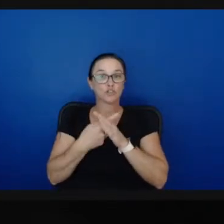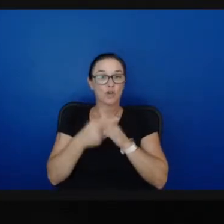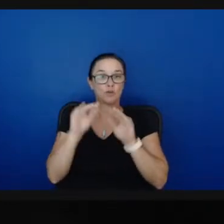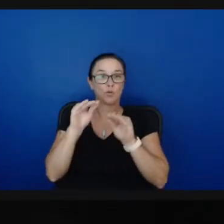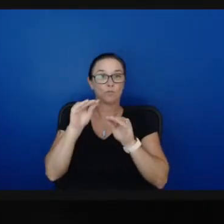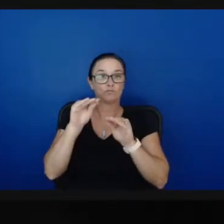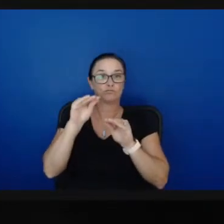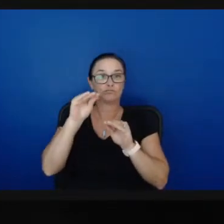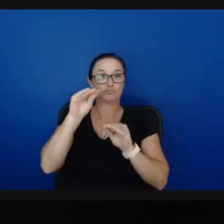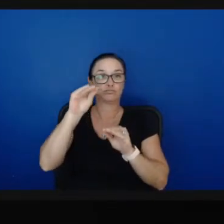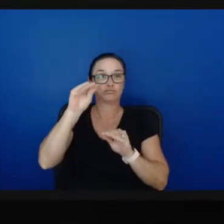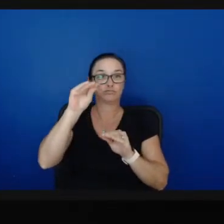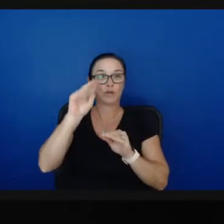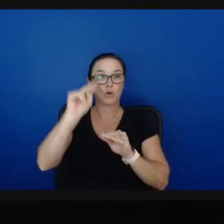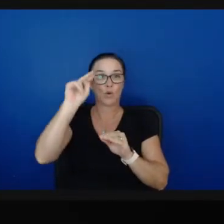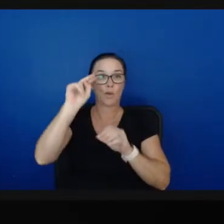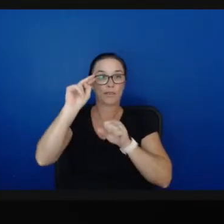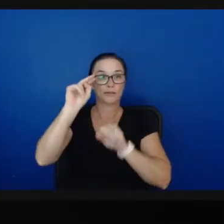from Halemaʻumaʻu.